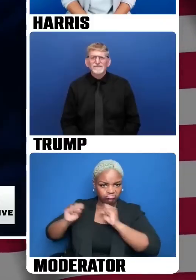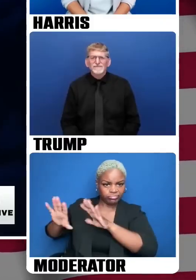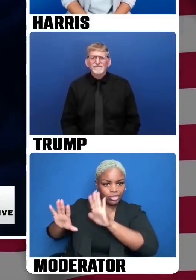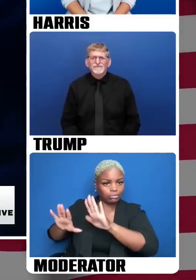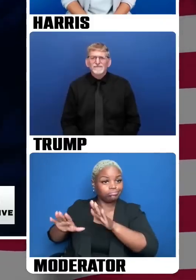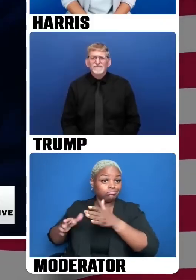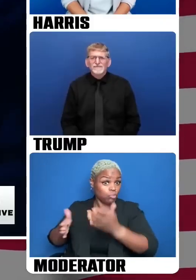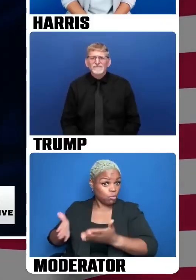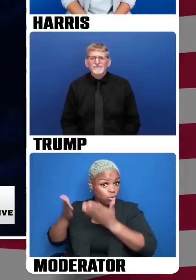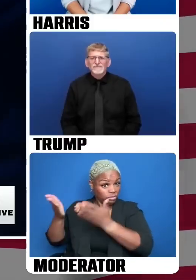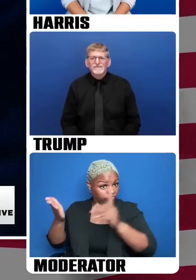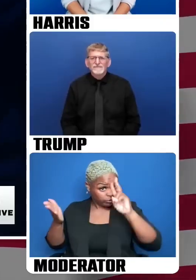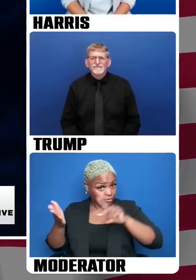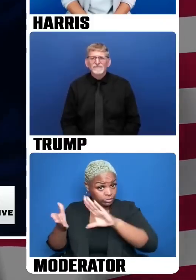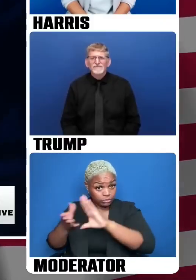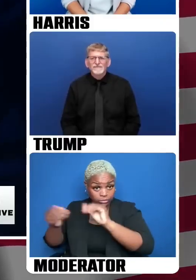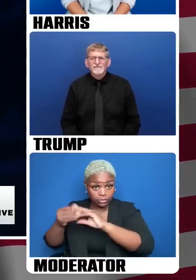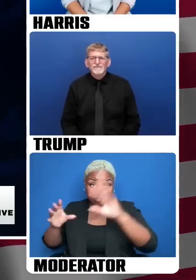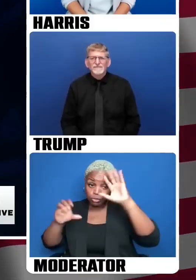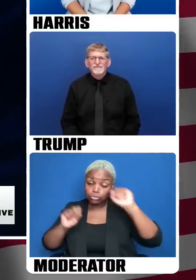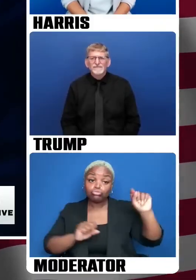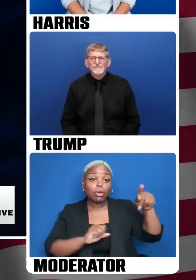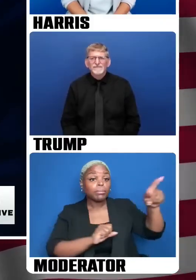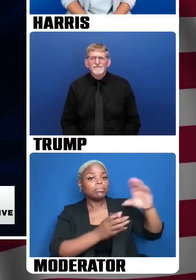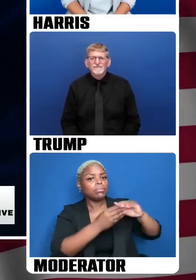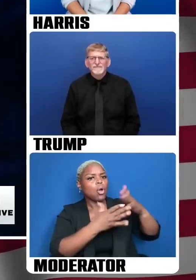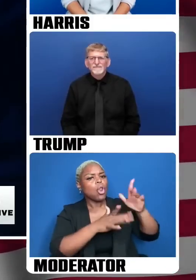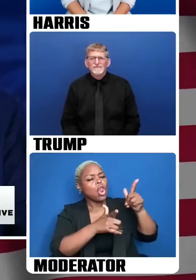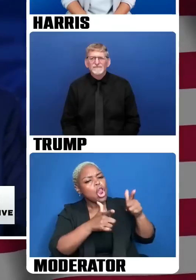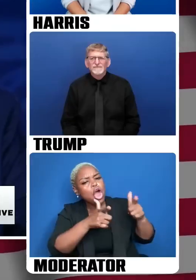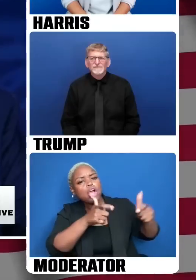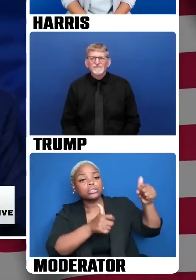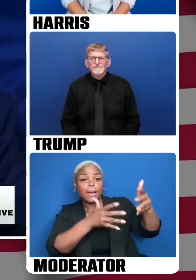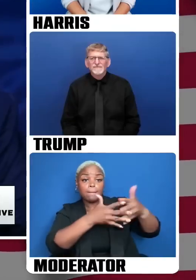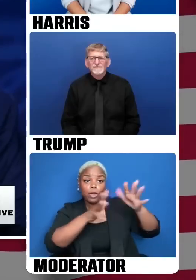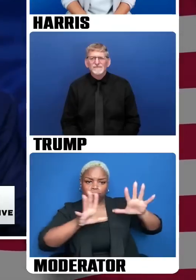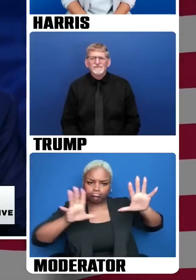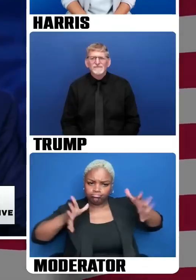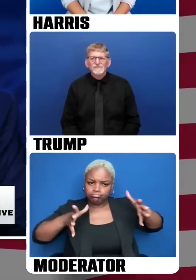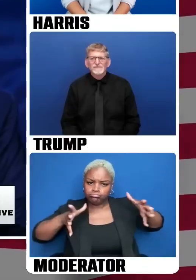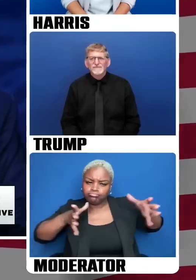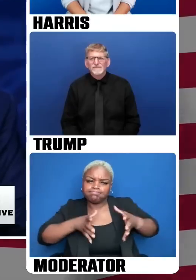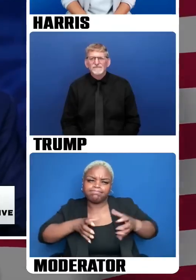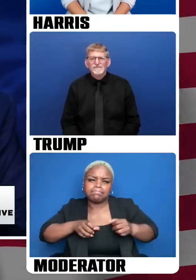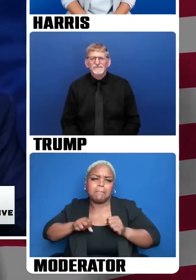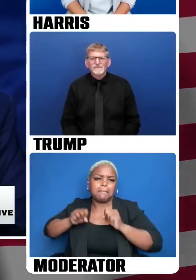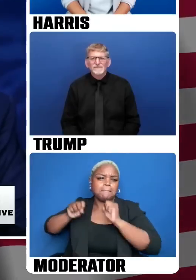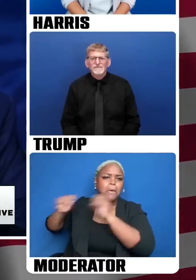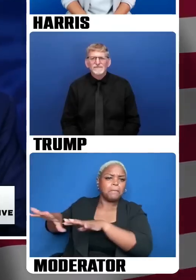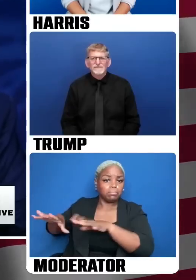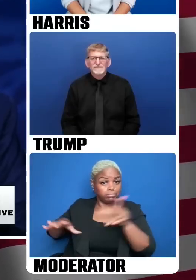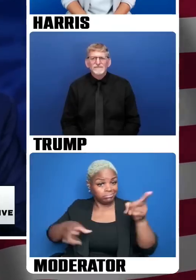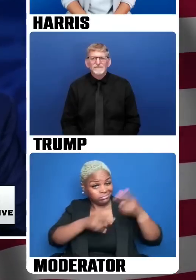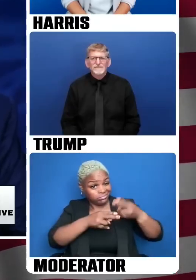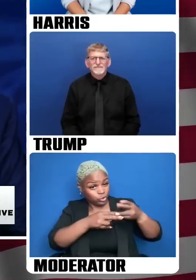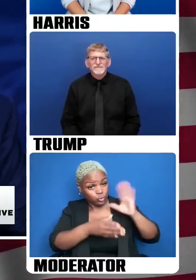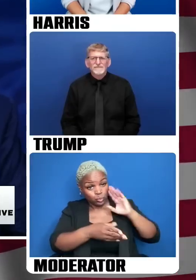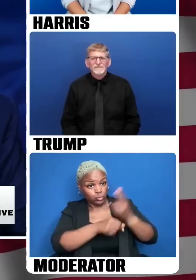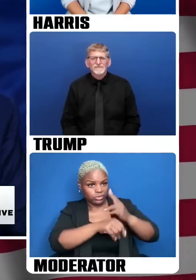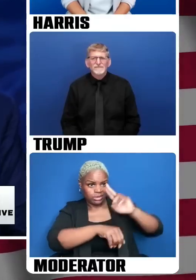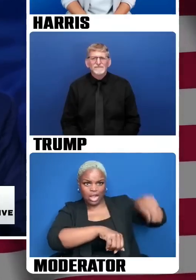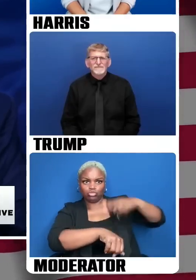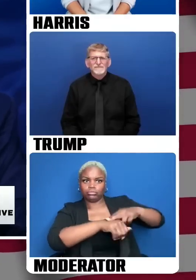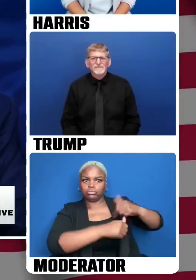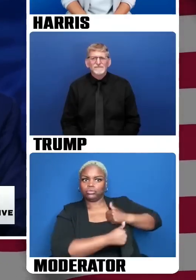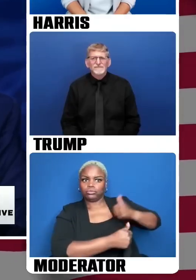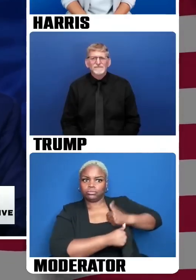the largest domestic deportation operation in the history of our country. You say you would use the National Guard. You say if things get out of control, you'd have no problem using the U.S.